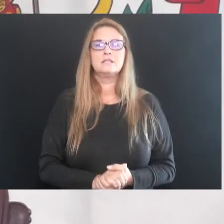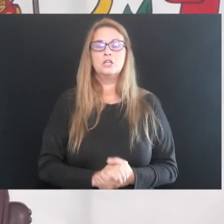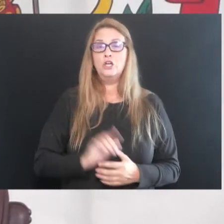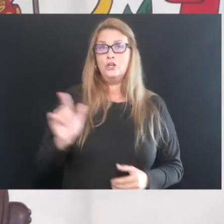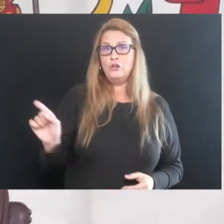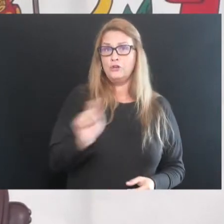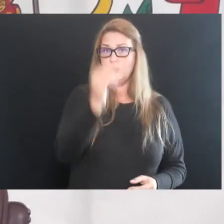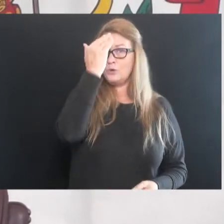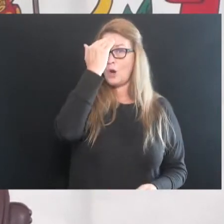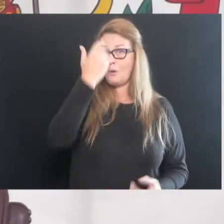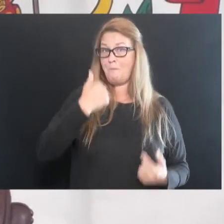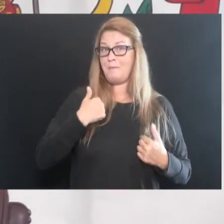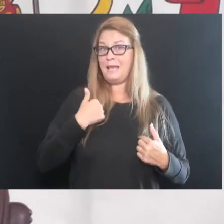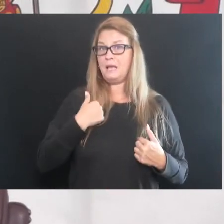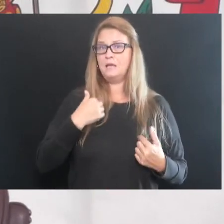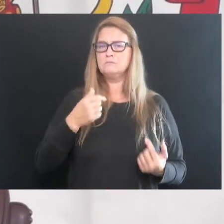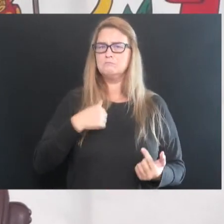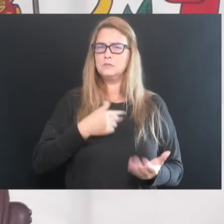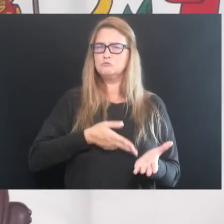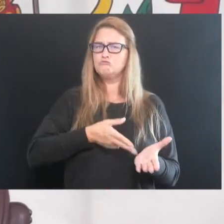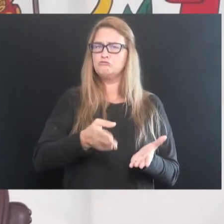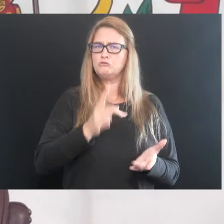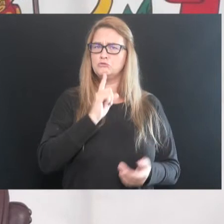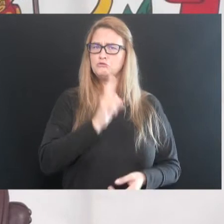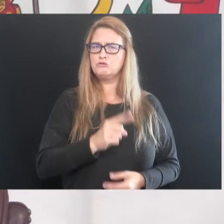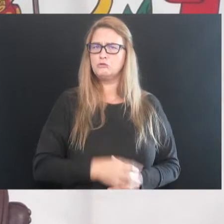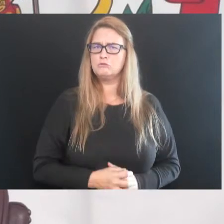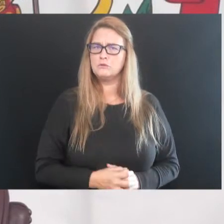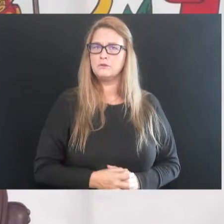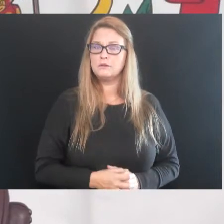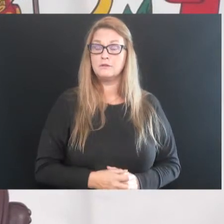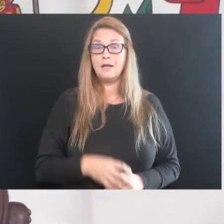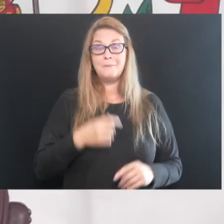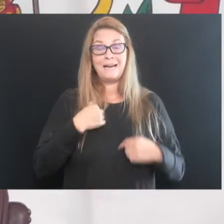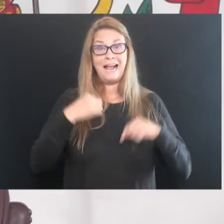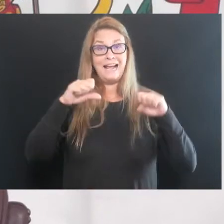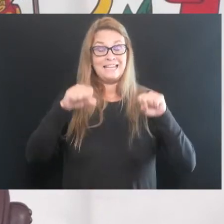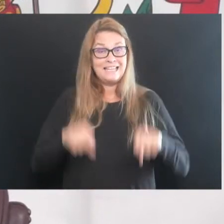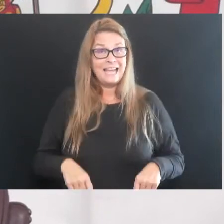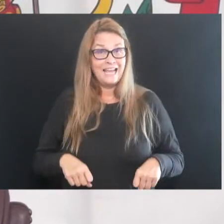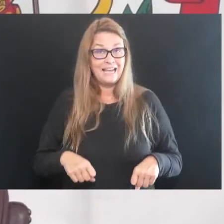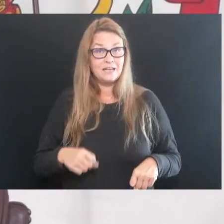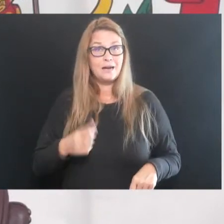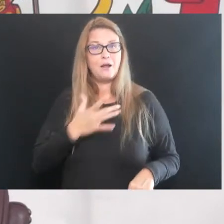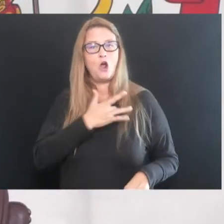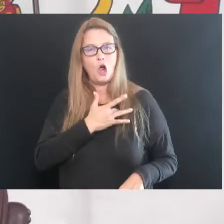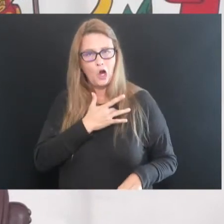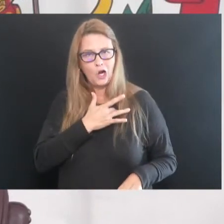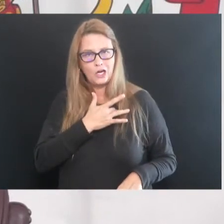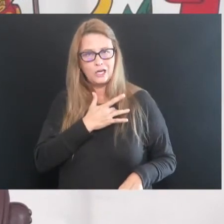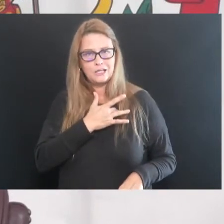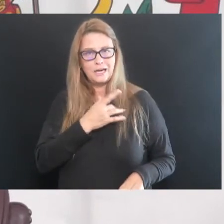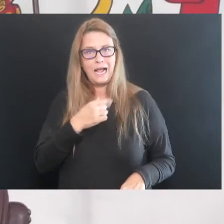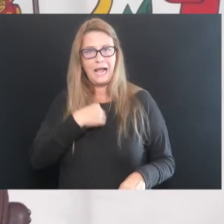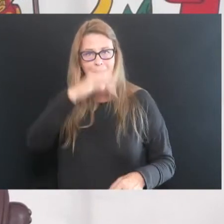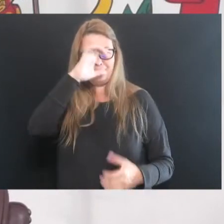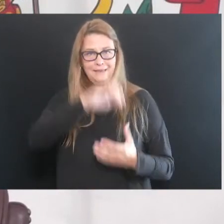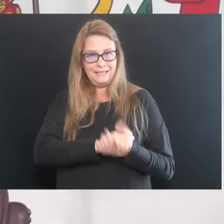that speaks the truth. Well, I can tell you that in my heart, I firmly